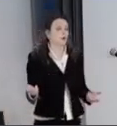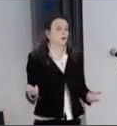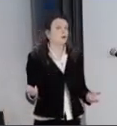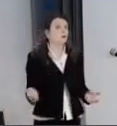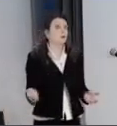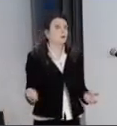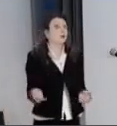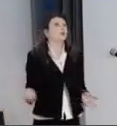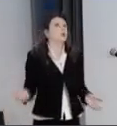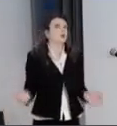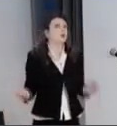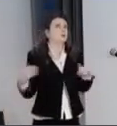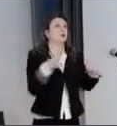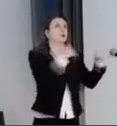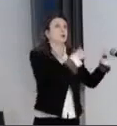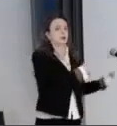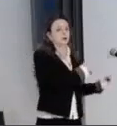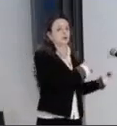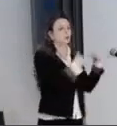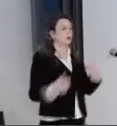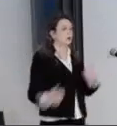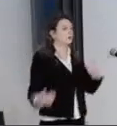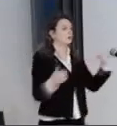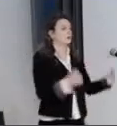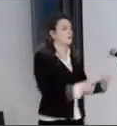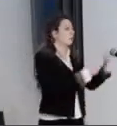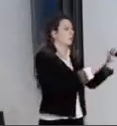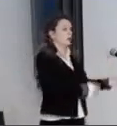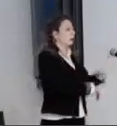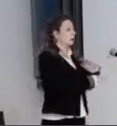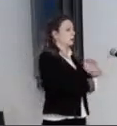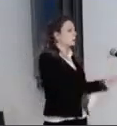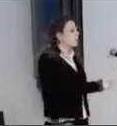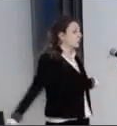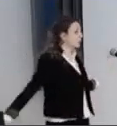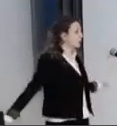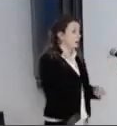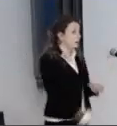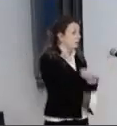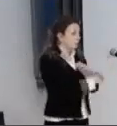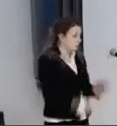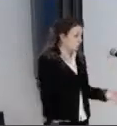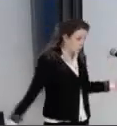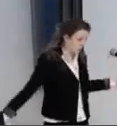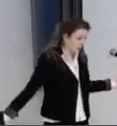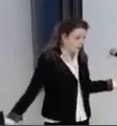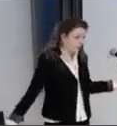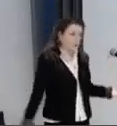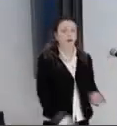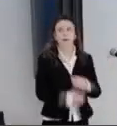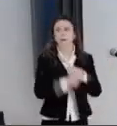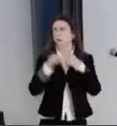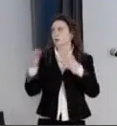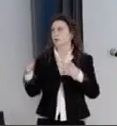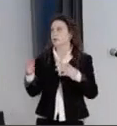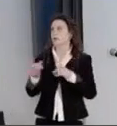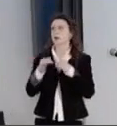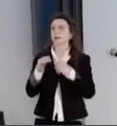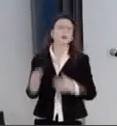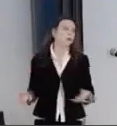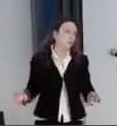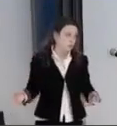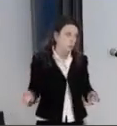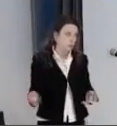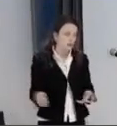which are for which you have no choice but to create them in a way that does not, that is not in any way based on real leather. Either you reproduce